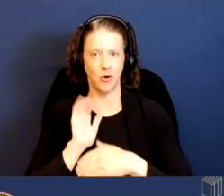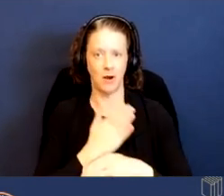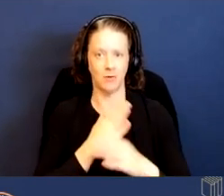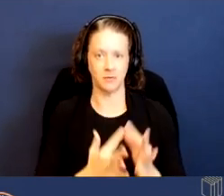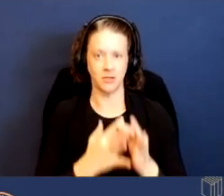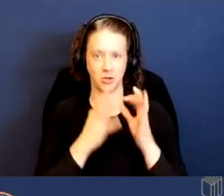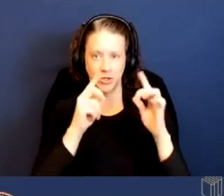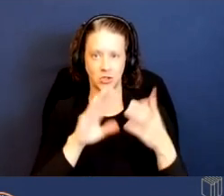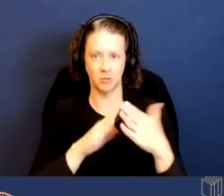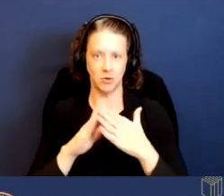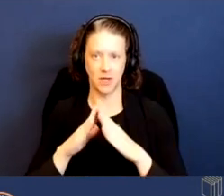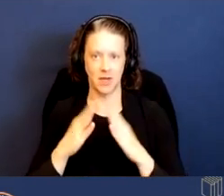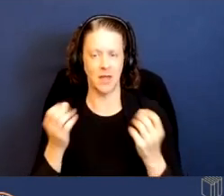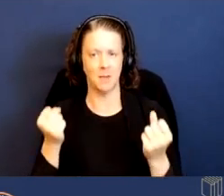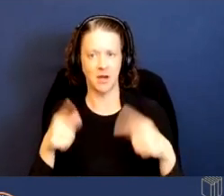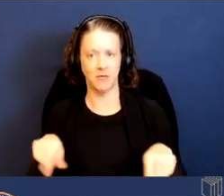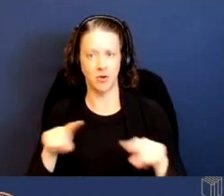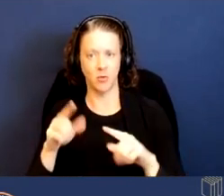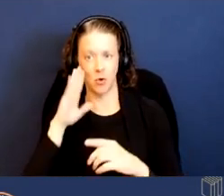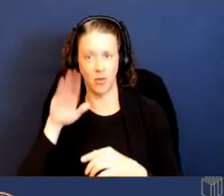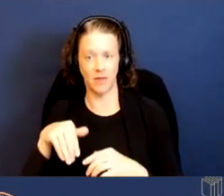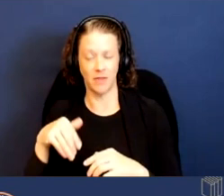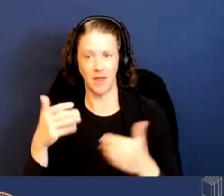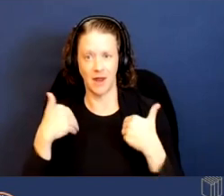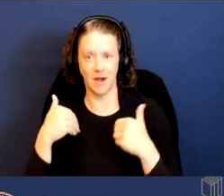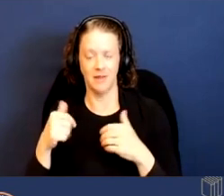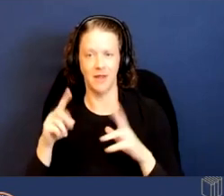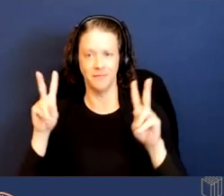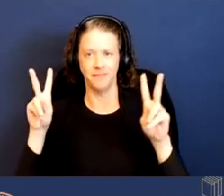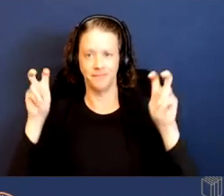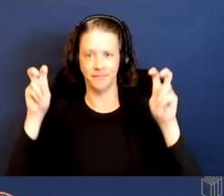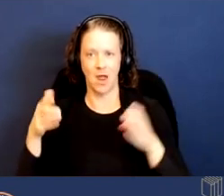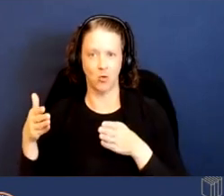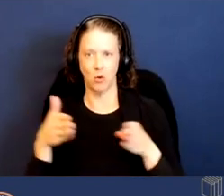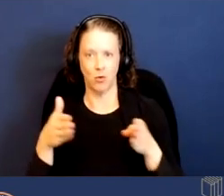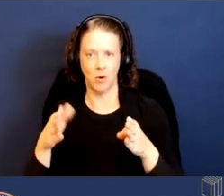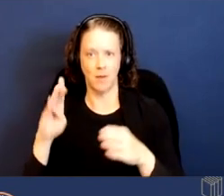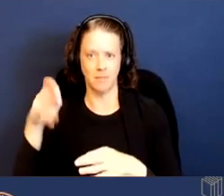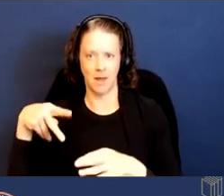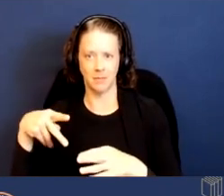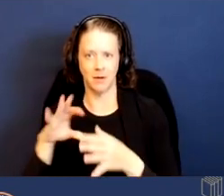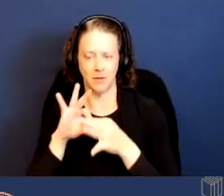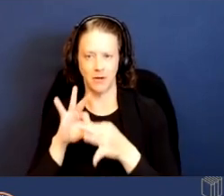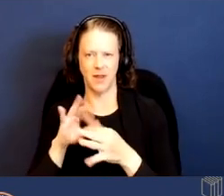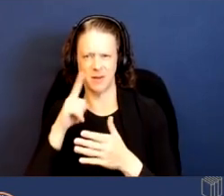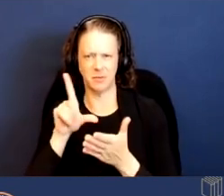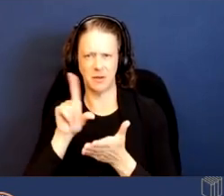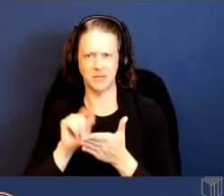and many of you know that there was the roadmap in terms of, I think it was published